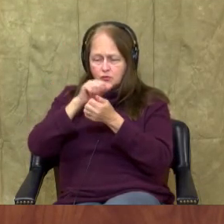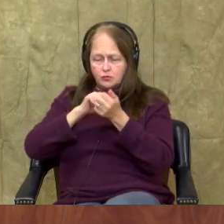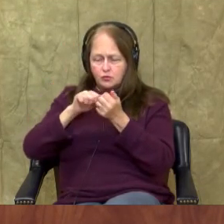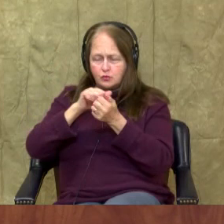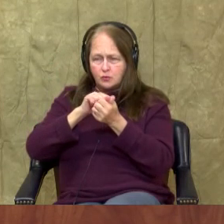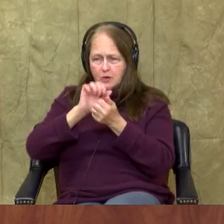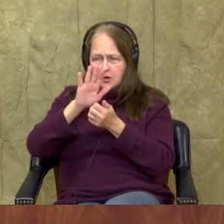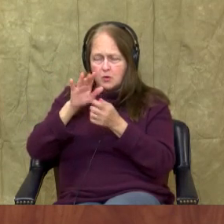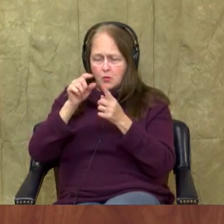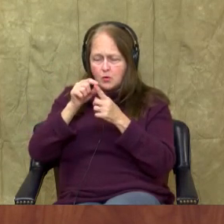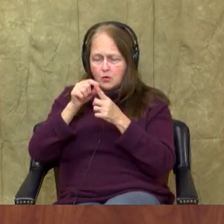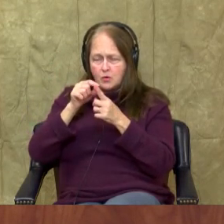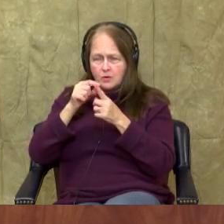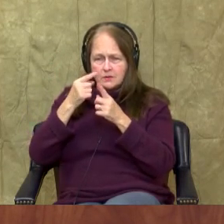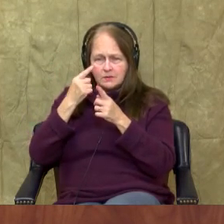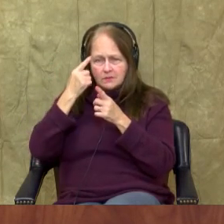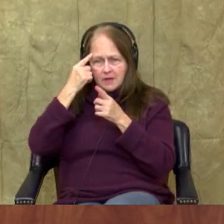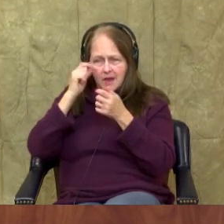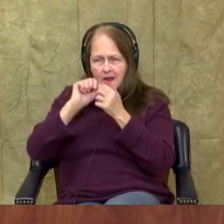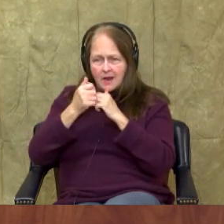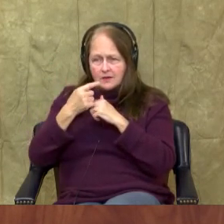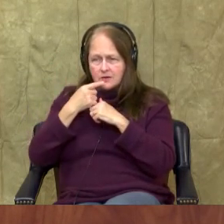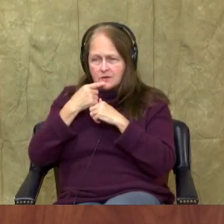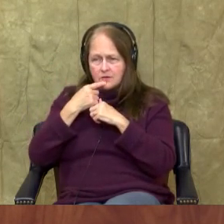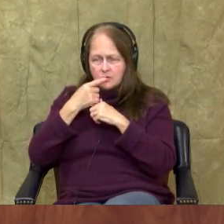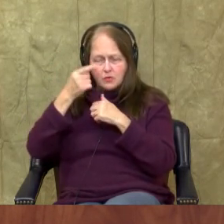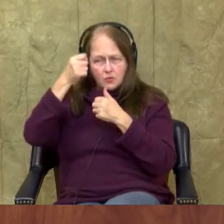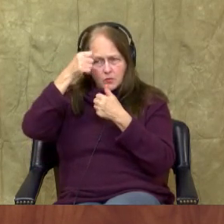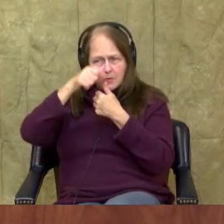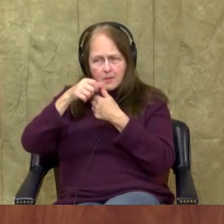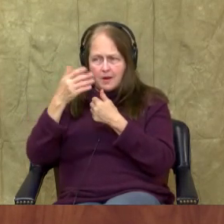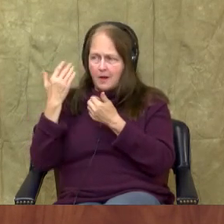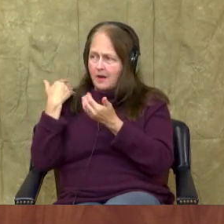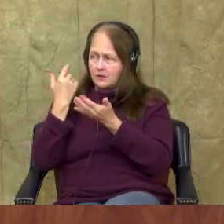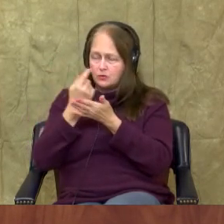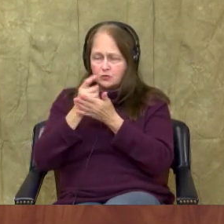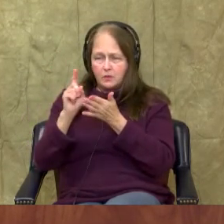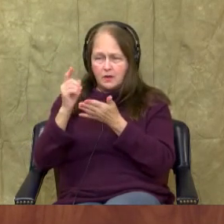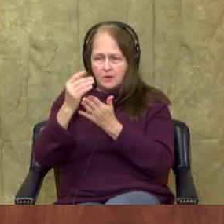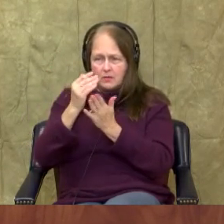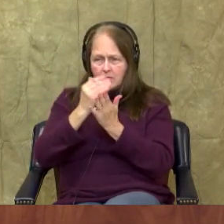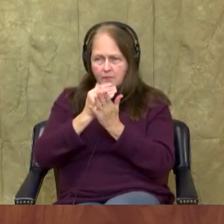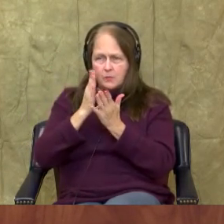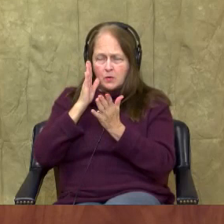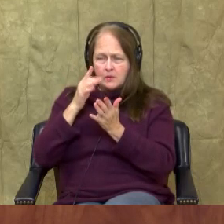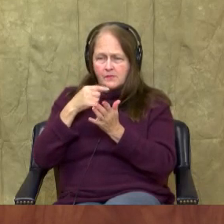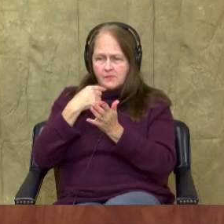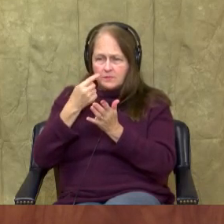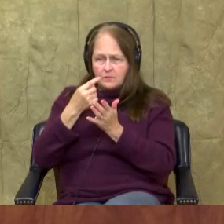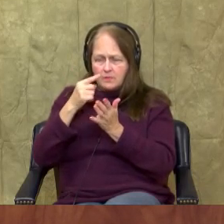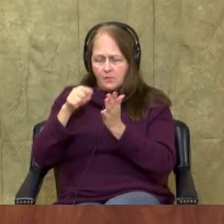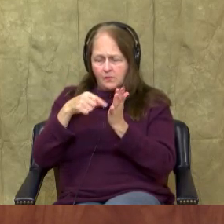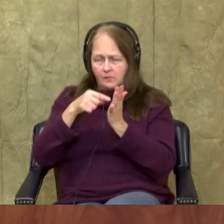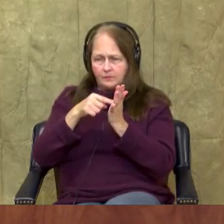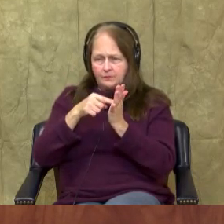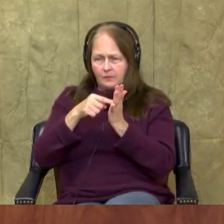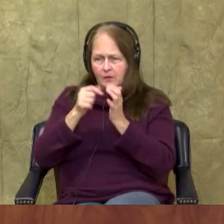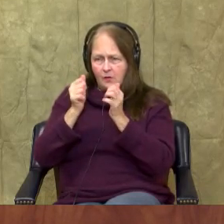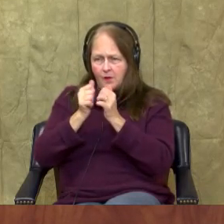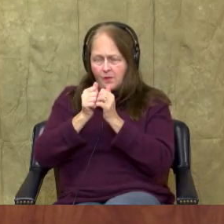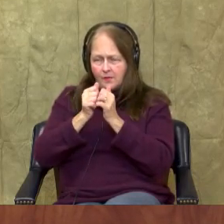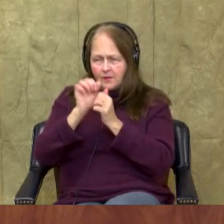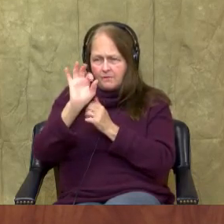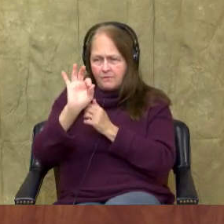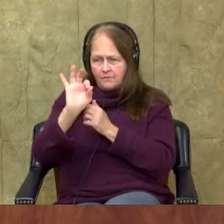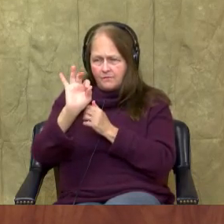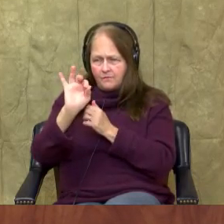how they taste before he lets them out? Now, if you remember last week's lesson, you would be able to tell me that this has to do with